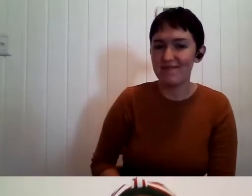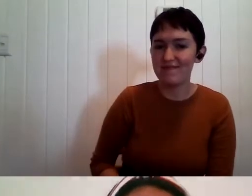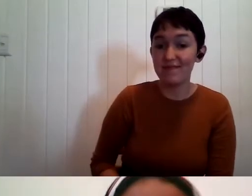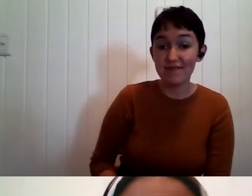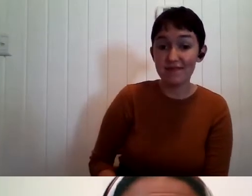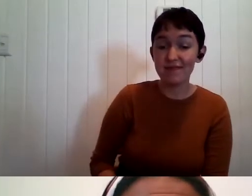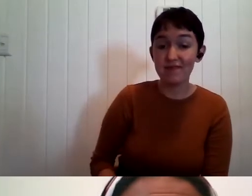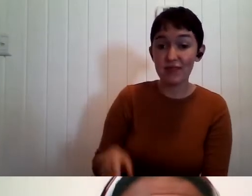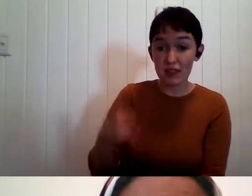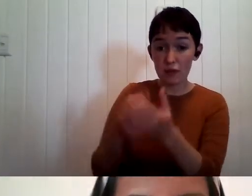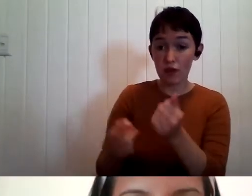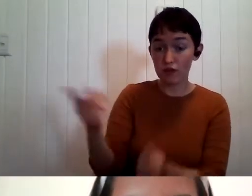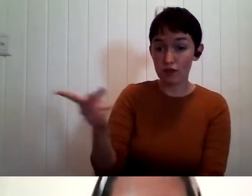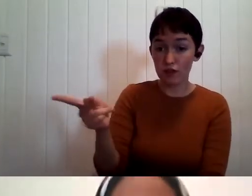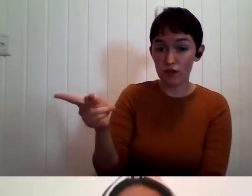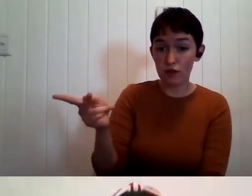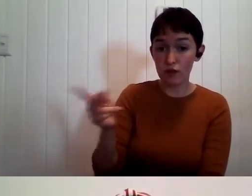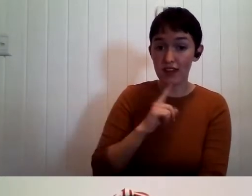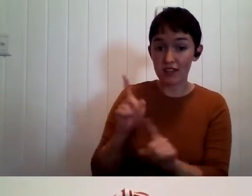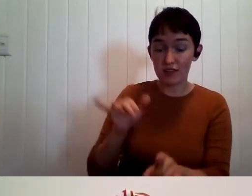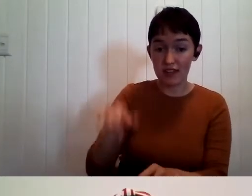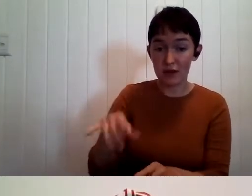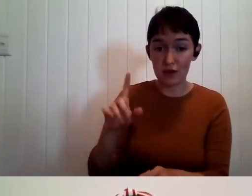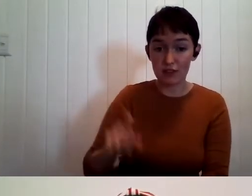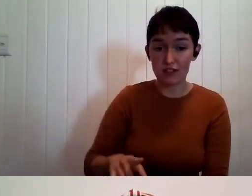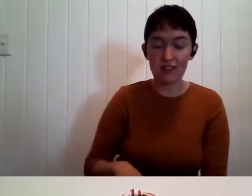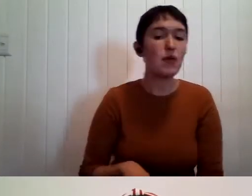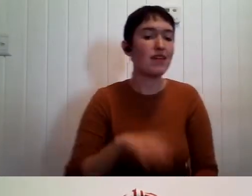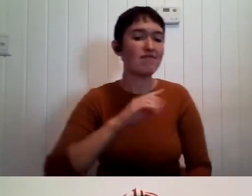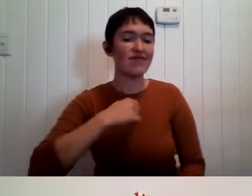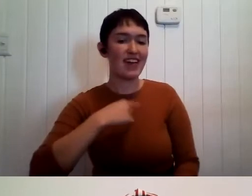I'm sorry, did both of you get a chance to answer that question? Oh, I'll just answer real quick.